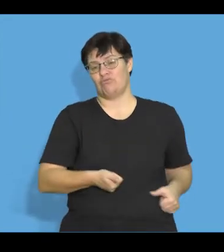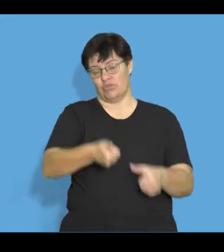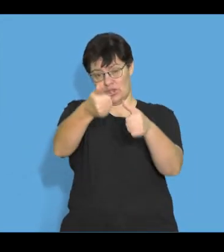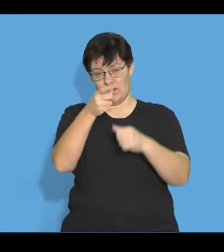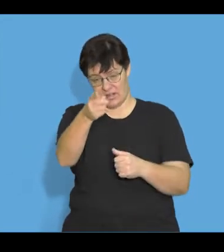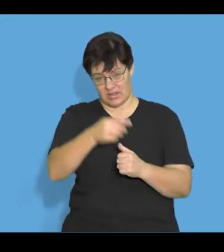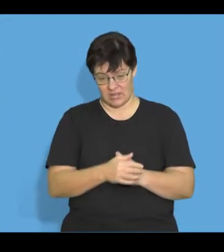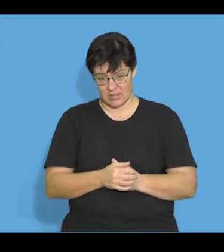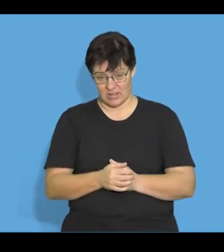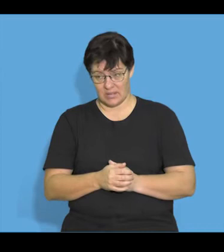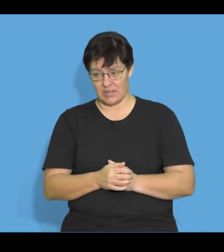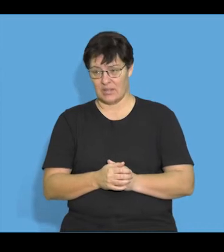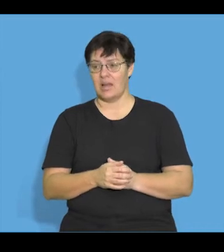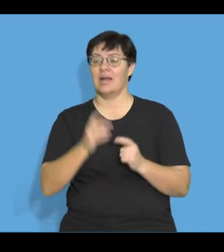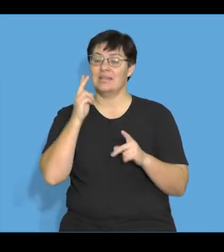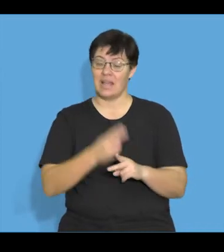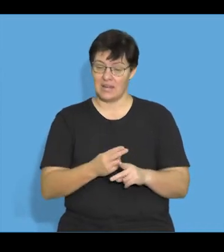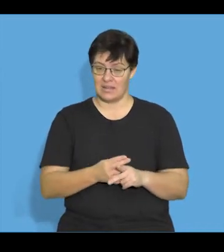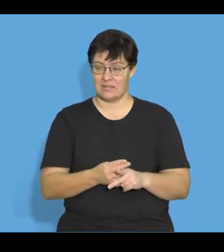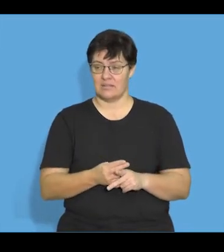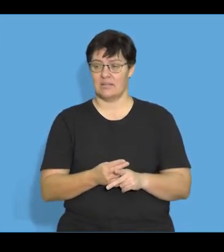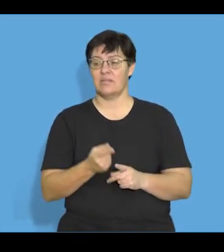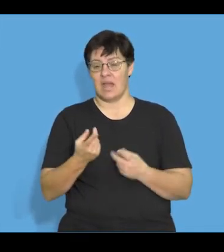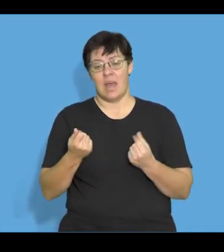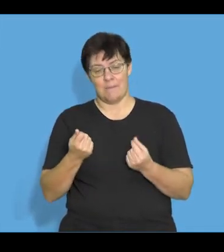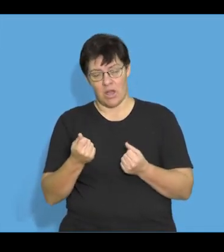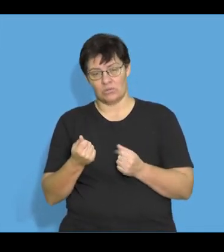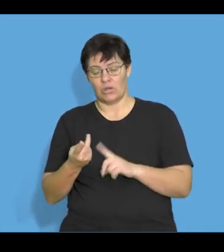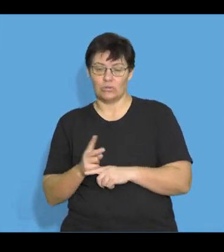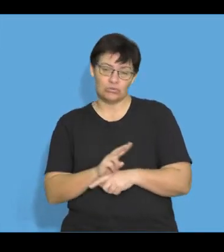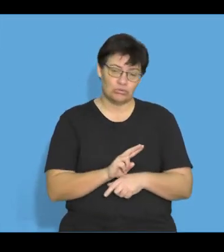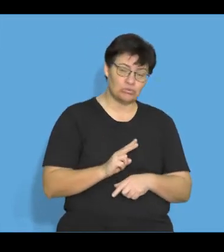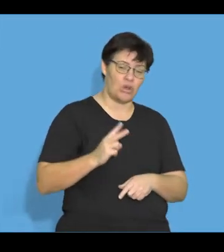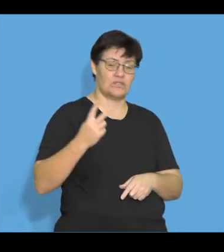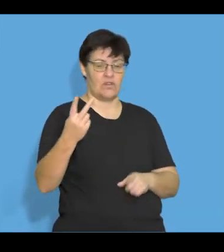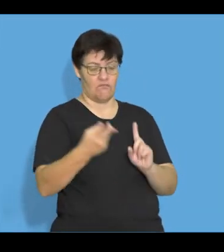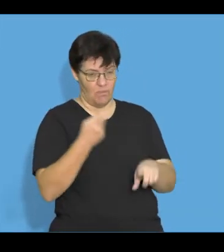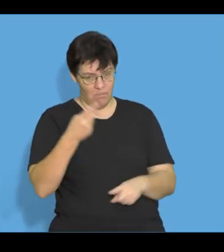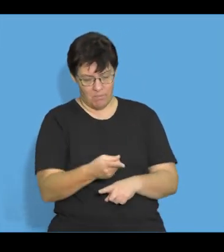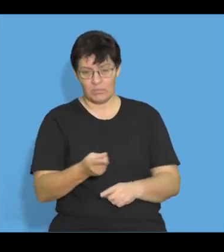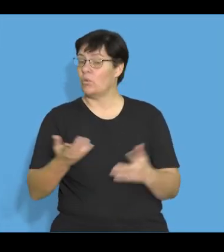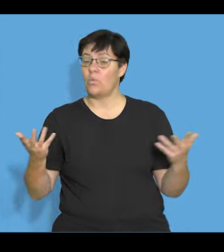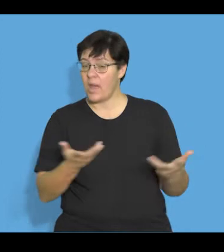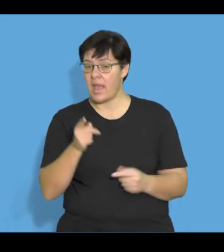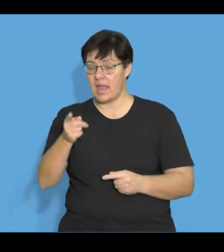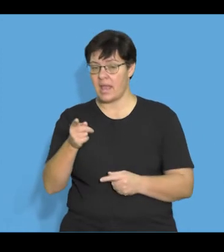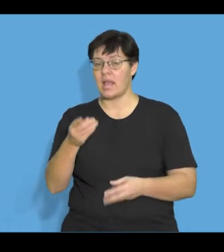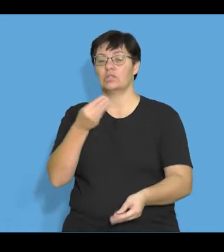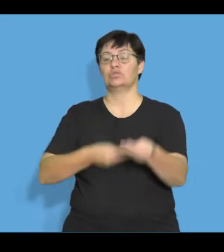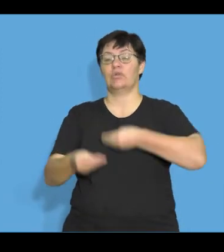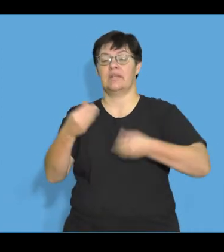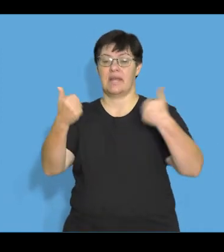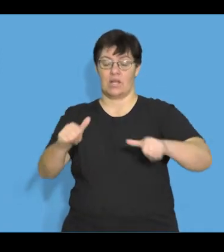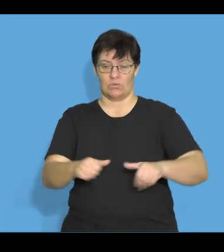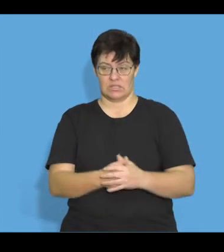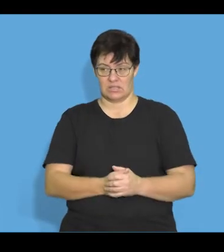then obviously, this is the amount that you're going to transfer from there into your trading account. Now watch this